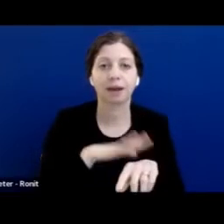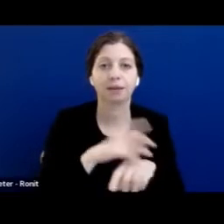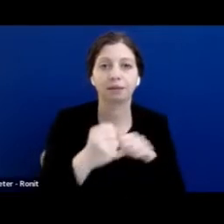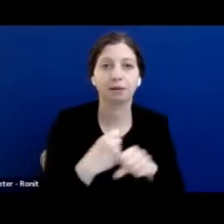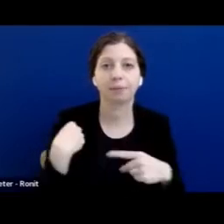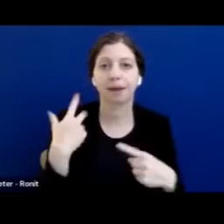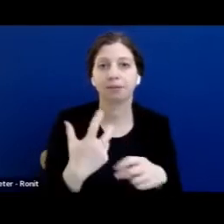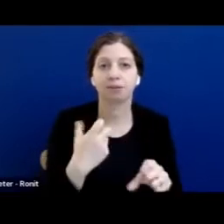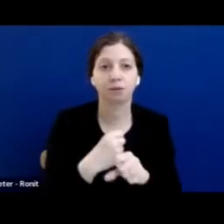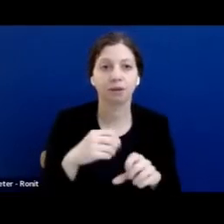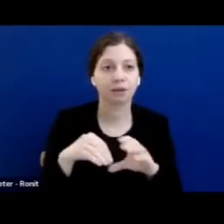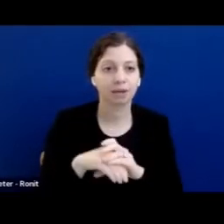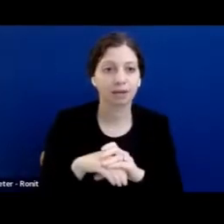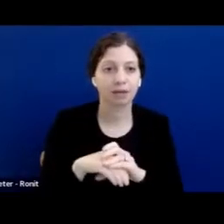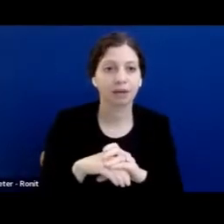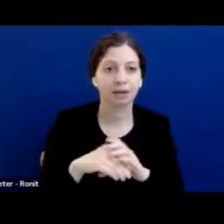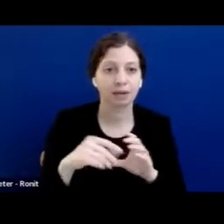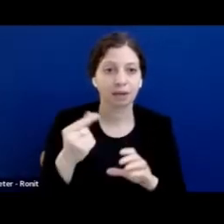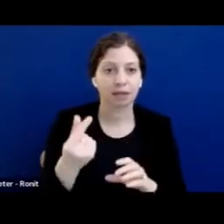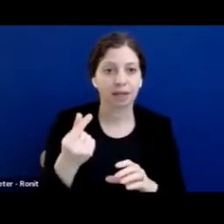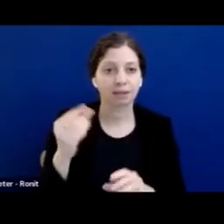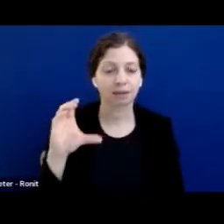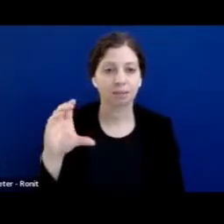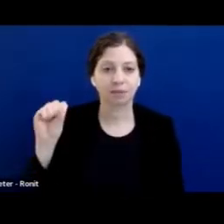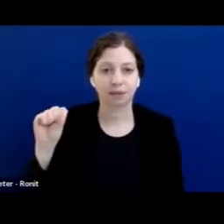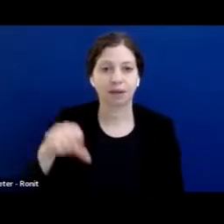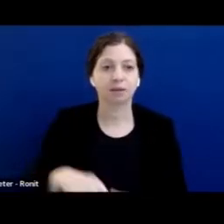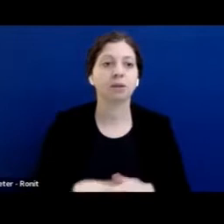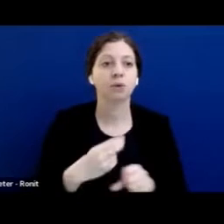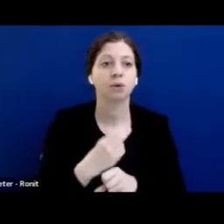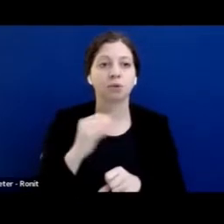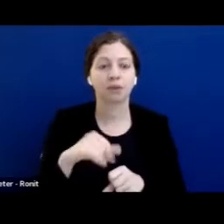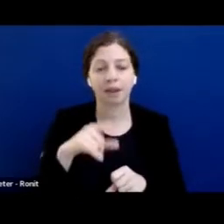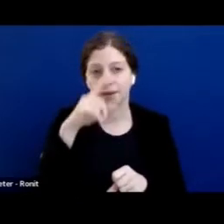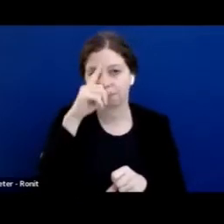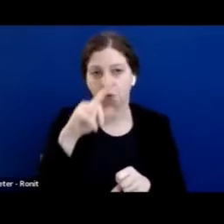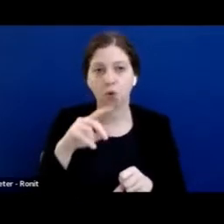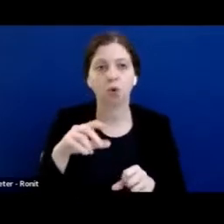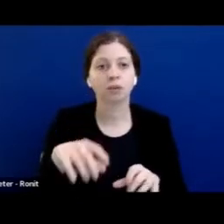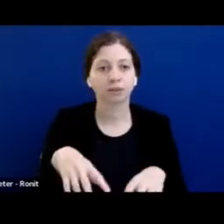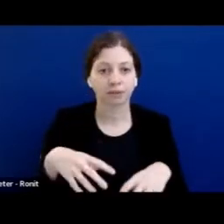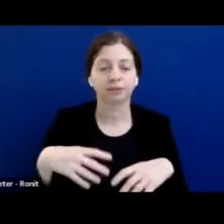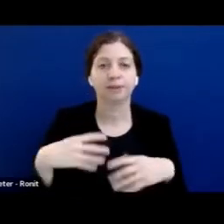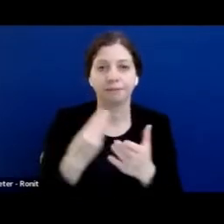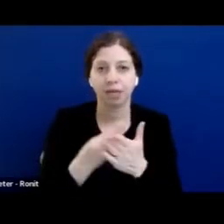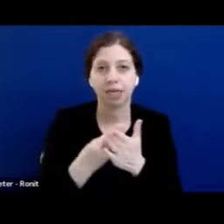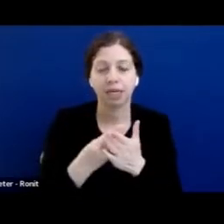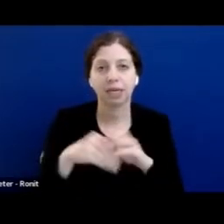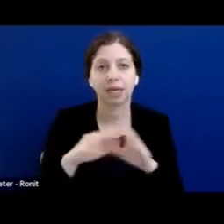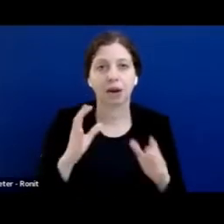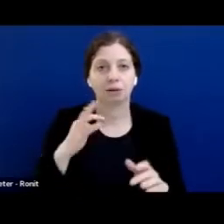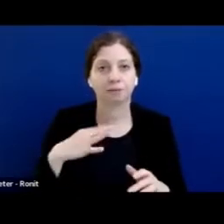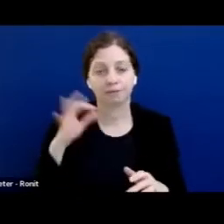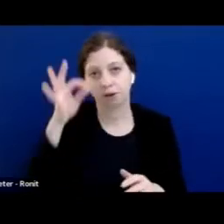and Glasgow Coma Scale. We use this data to make the case for funding in our most recent federal grant application.